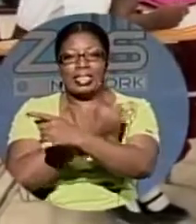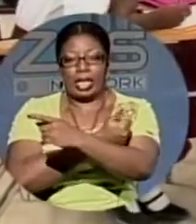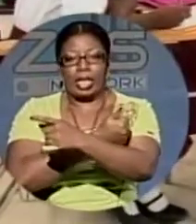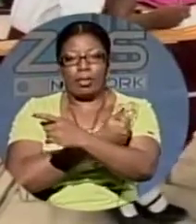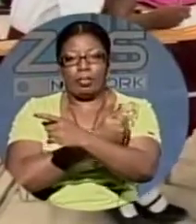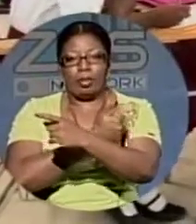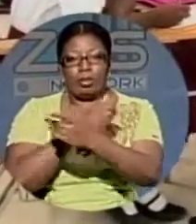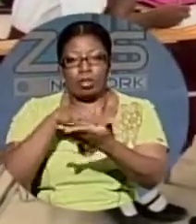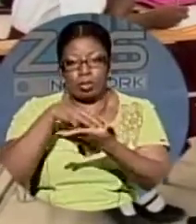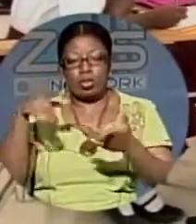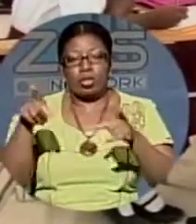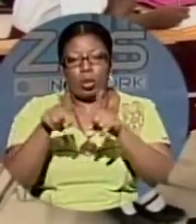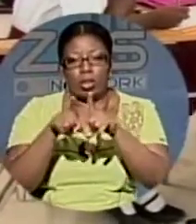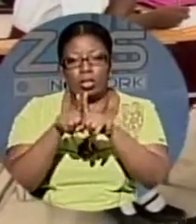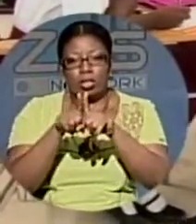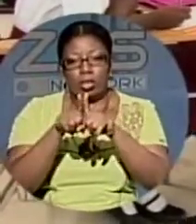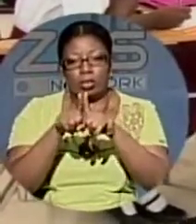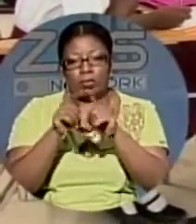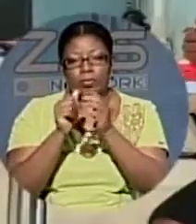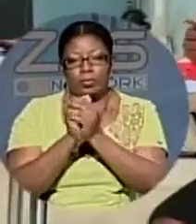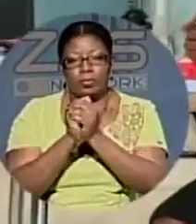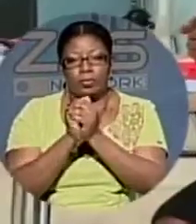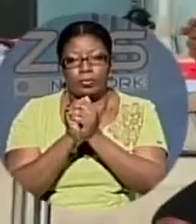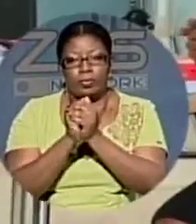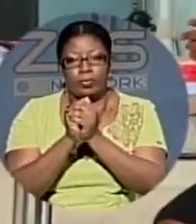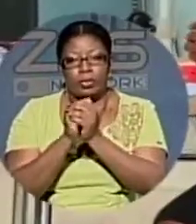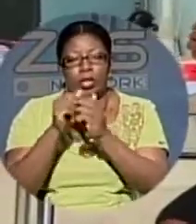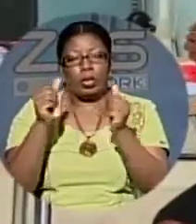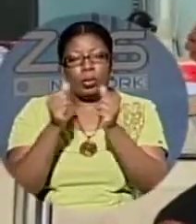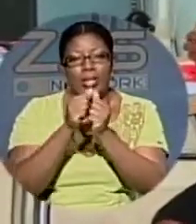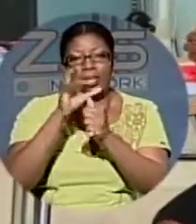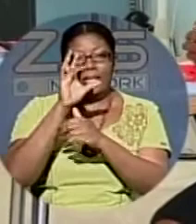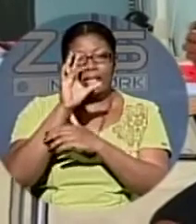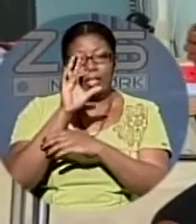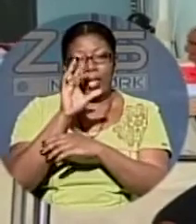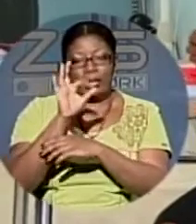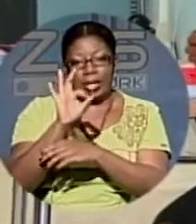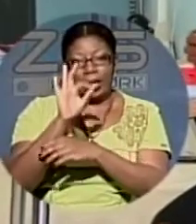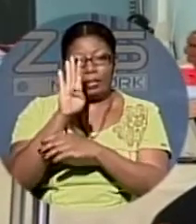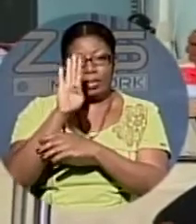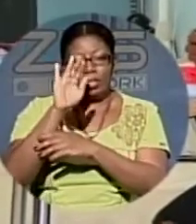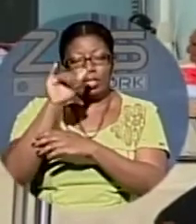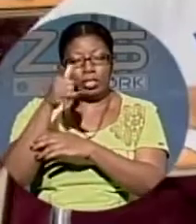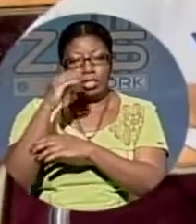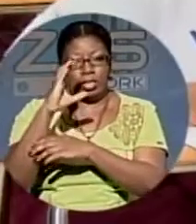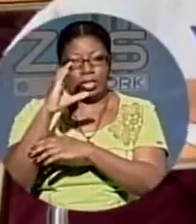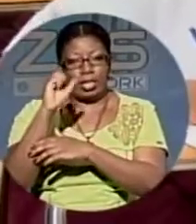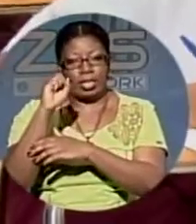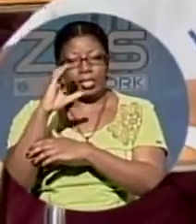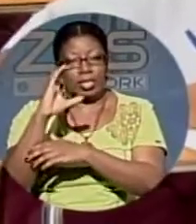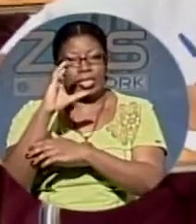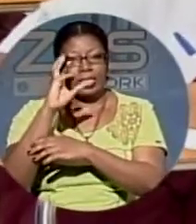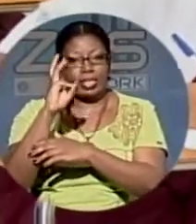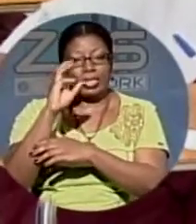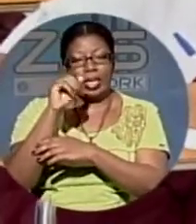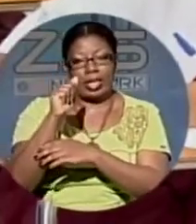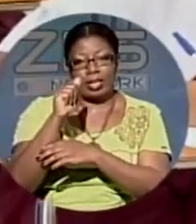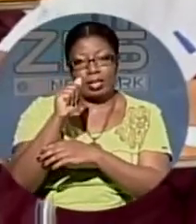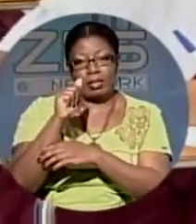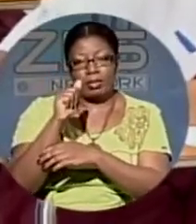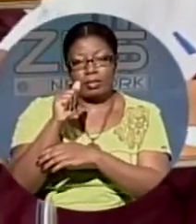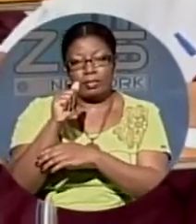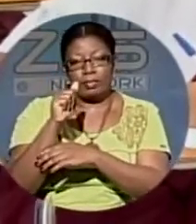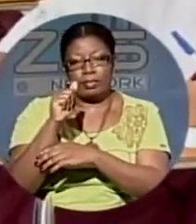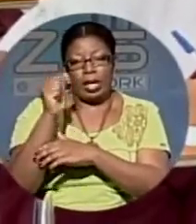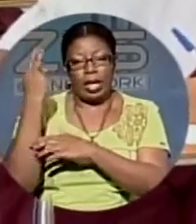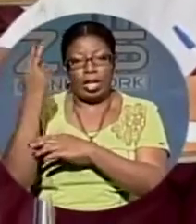725 students are enrolled from grades 1 through 12, with 9 BGCSEs in the 11th grade, 6 of them A's. Mahala